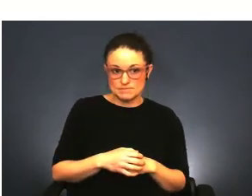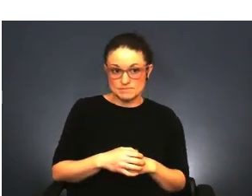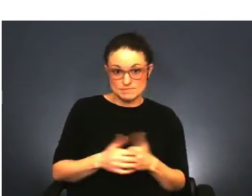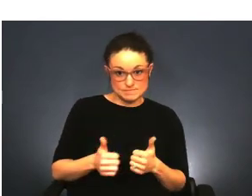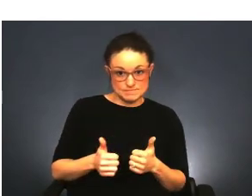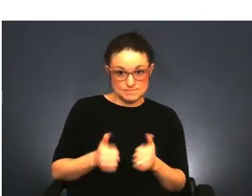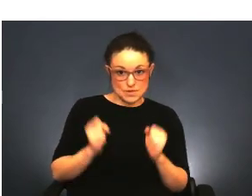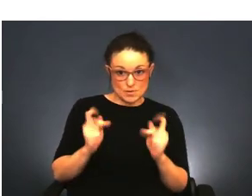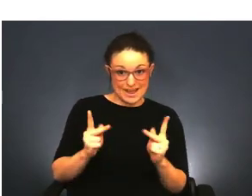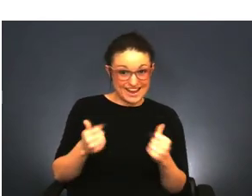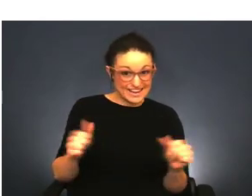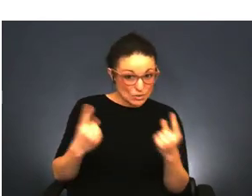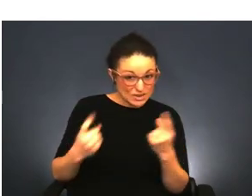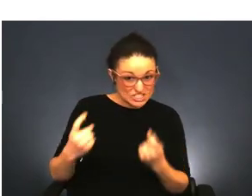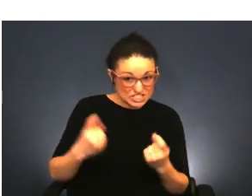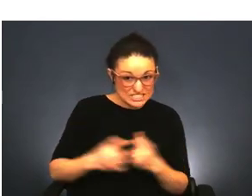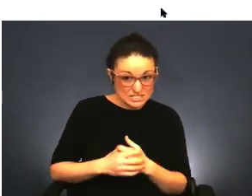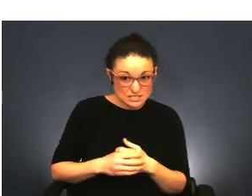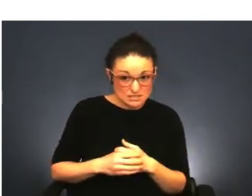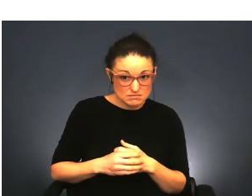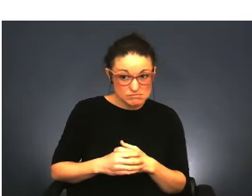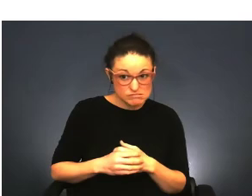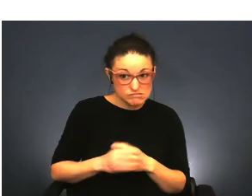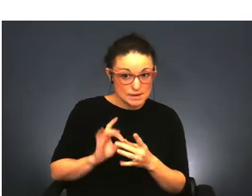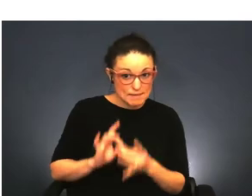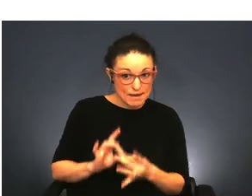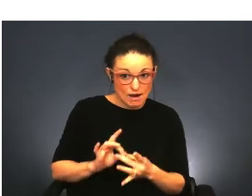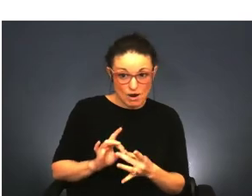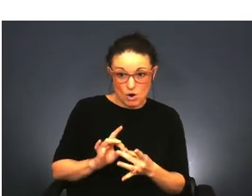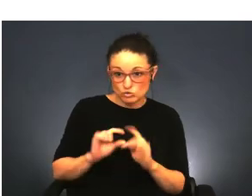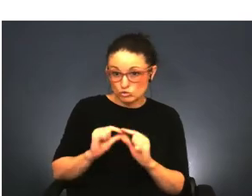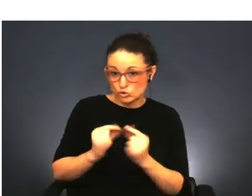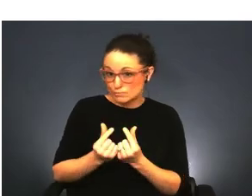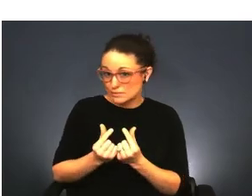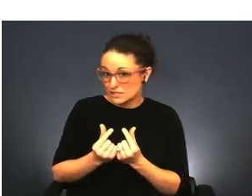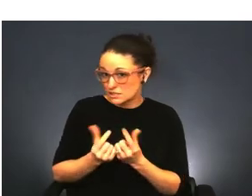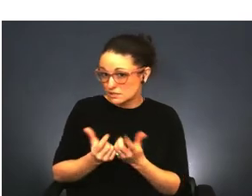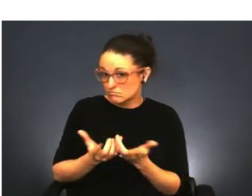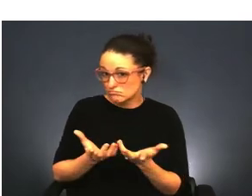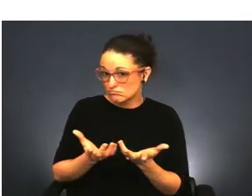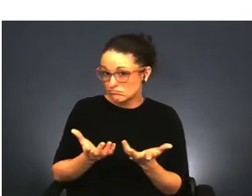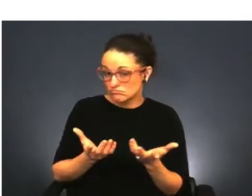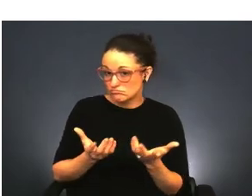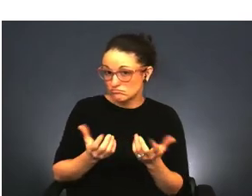Okay, any questions about groups